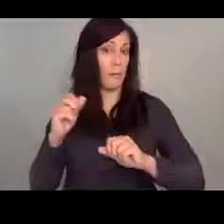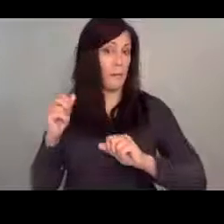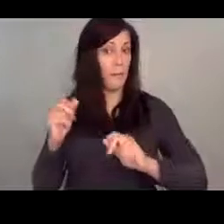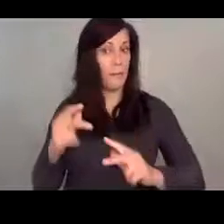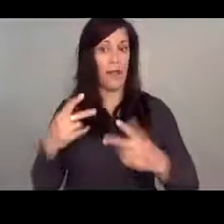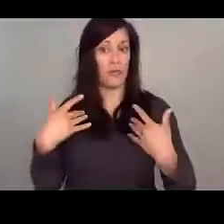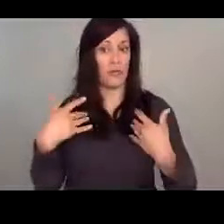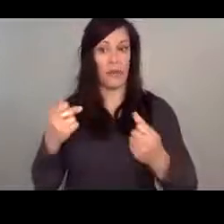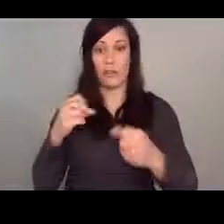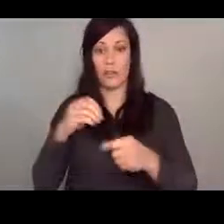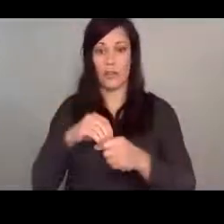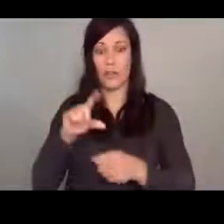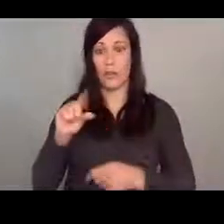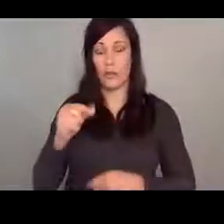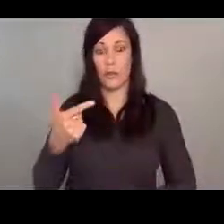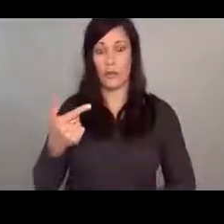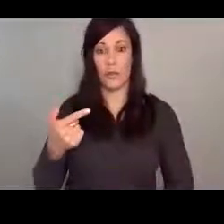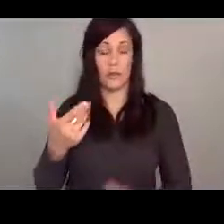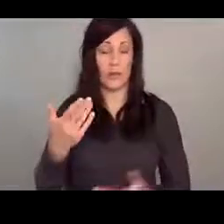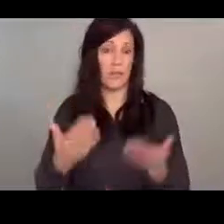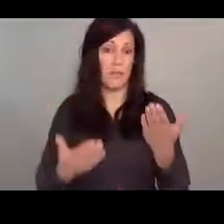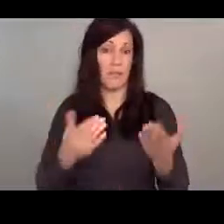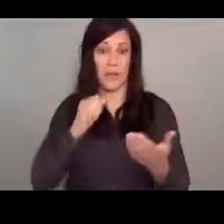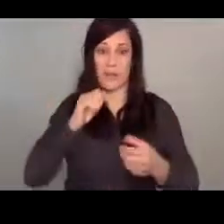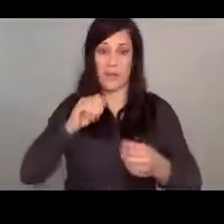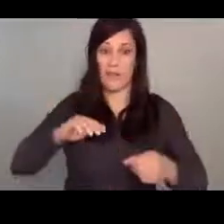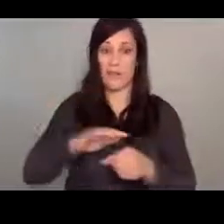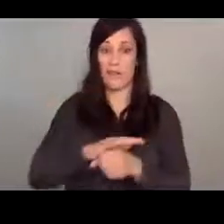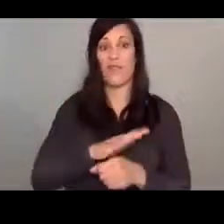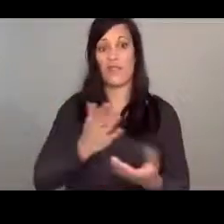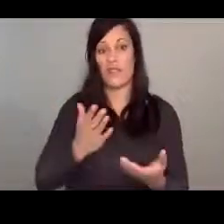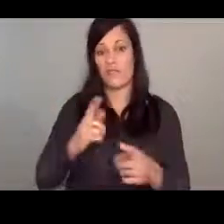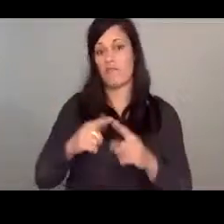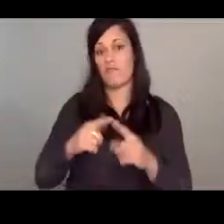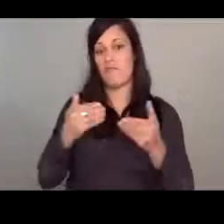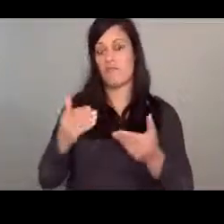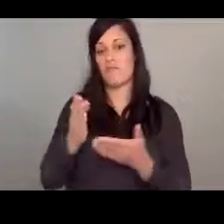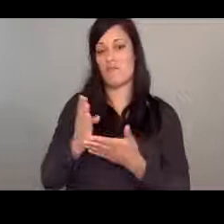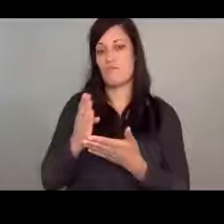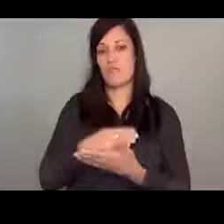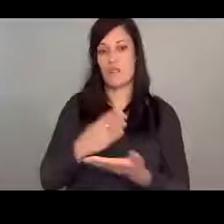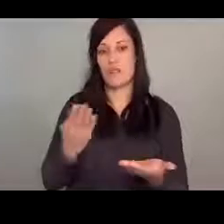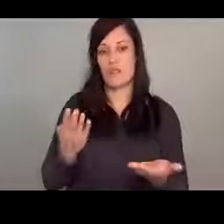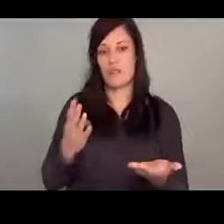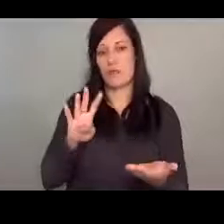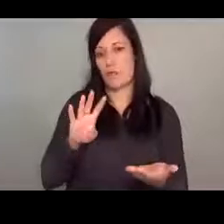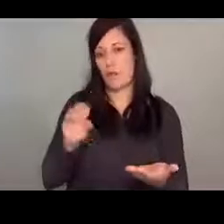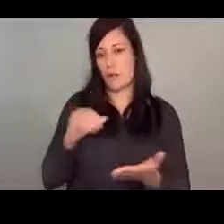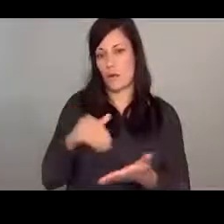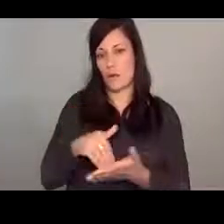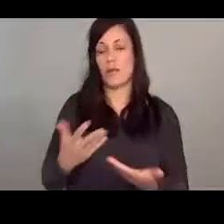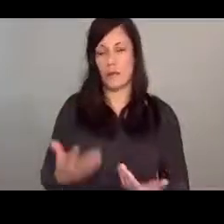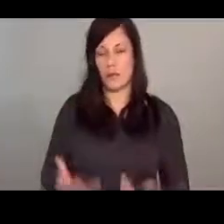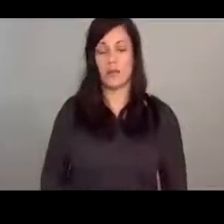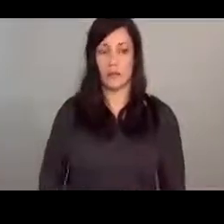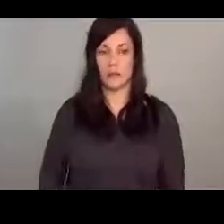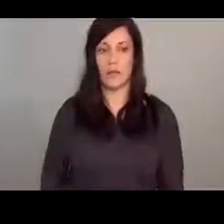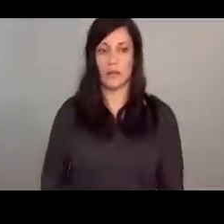in 2021. Maybe not fully, but we'll budget, let's say $40,000.